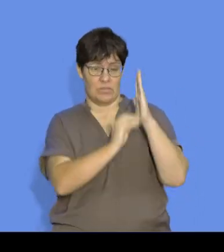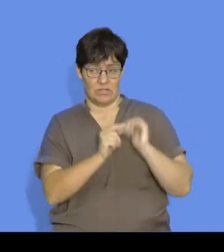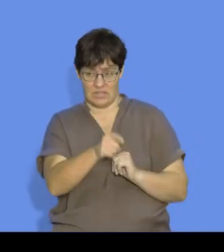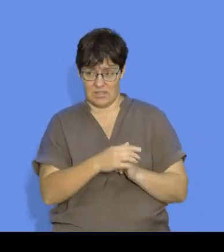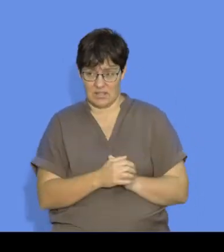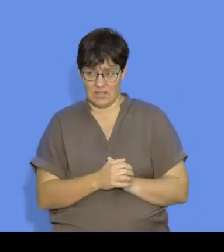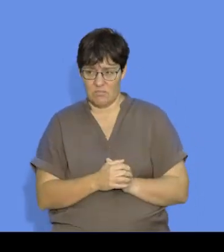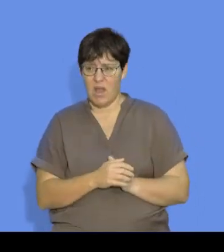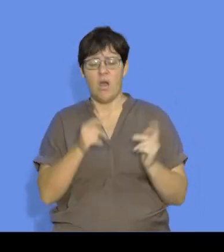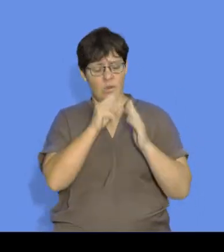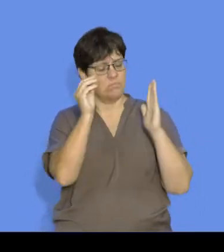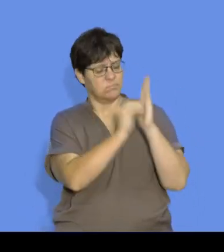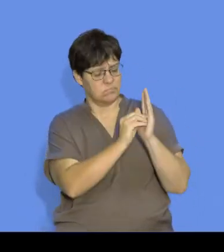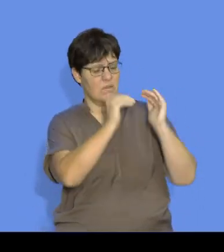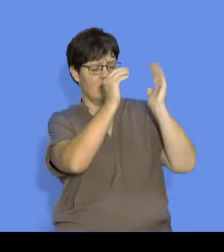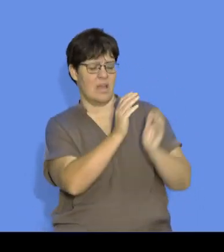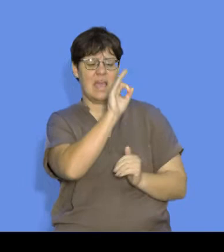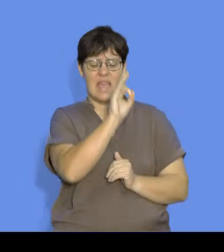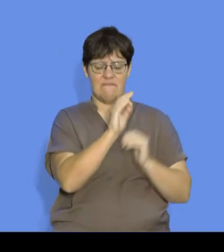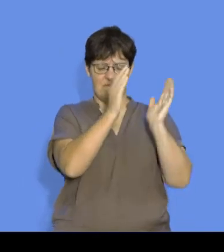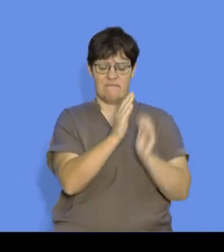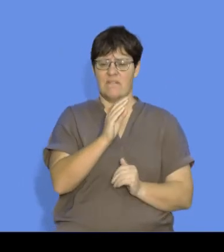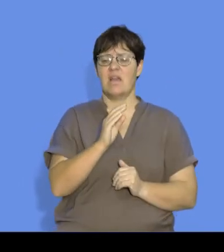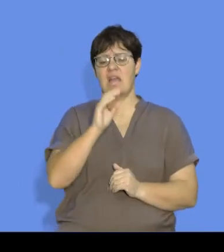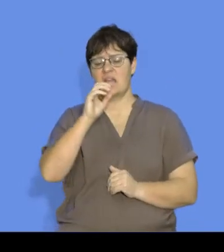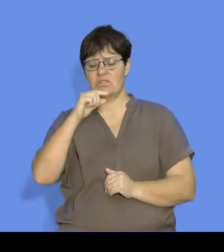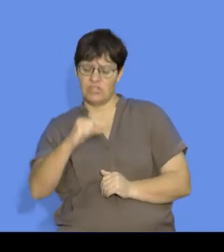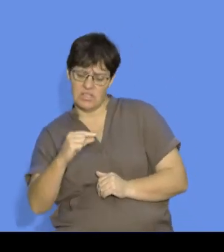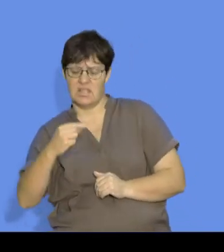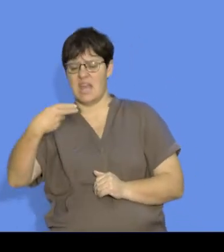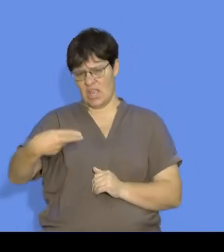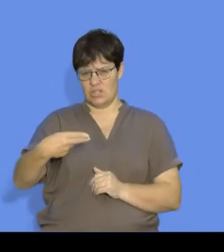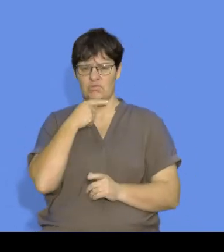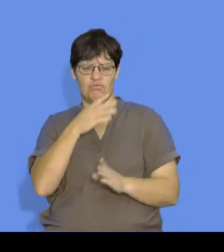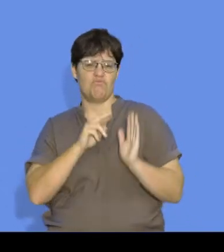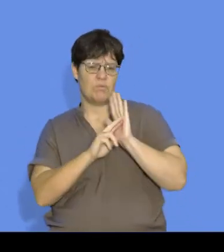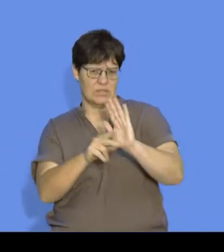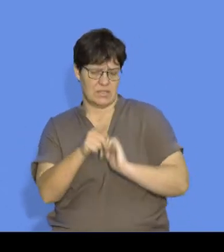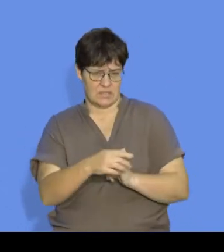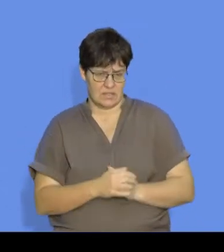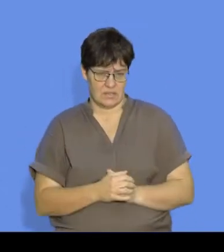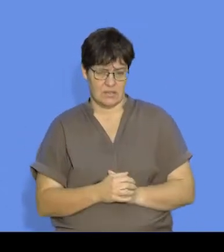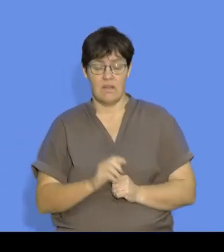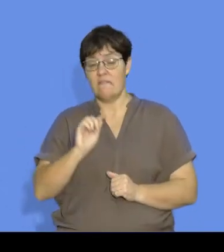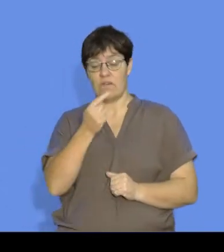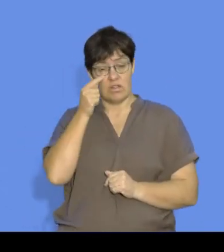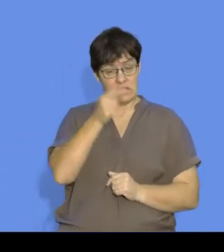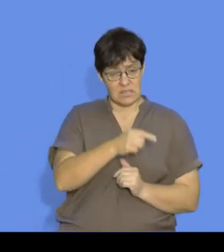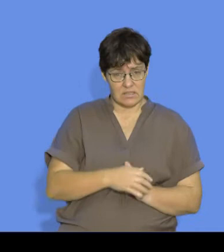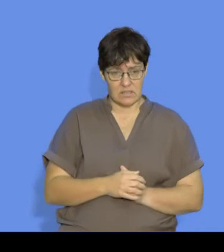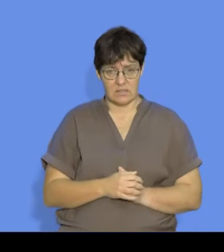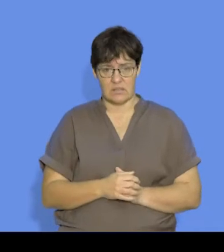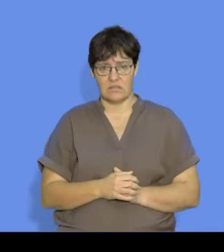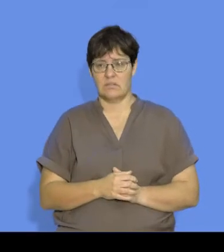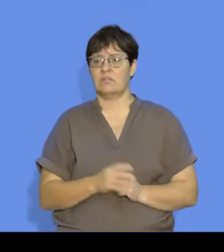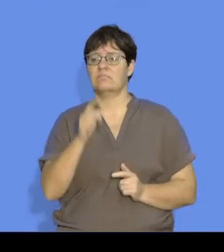because we normally now use the f, the g, and the h to represent functions. The very first function that we need to look